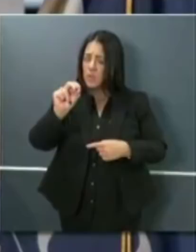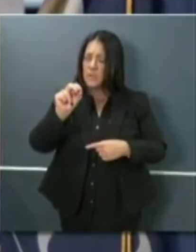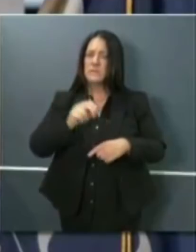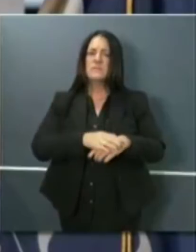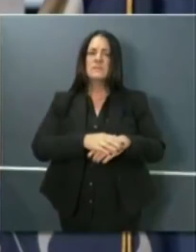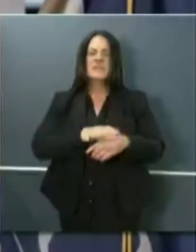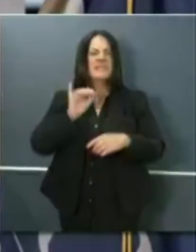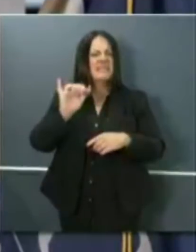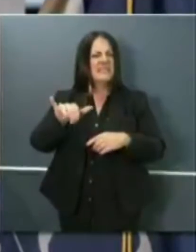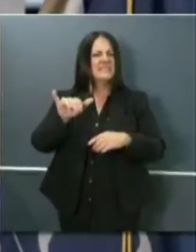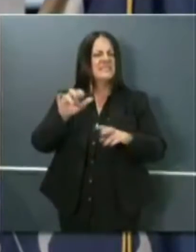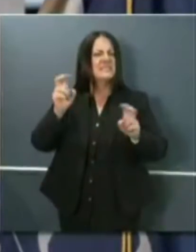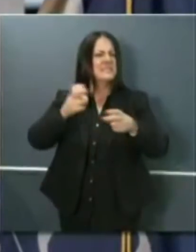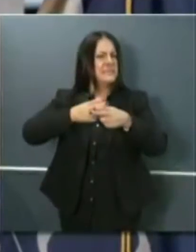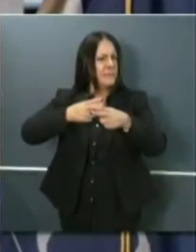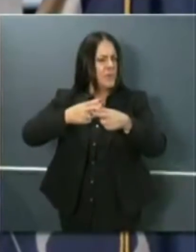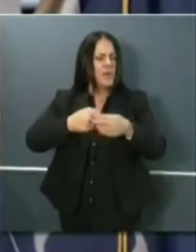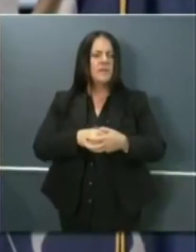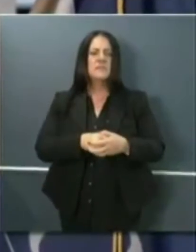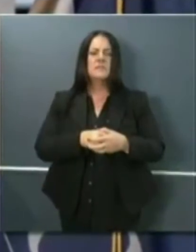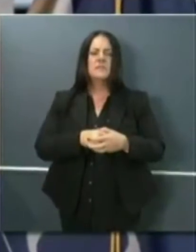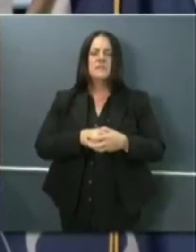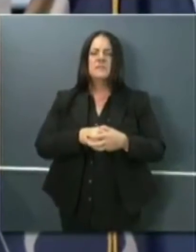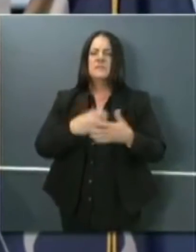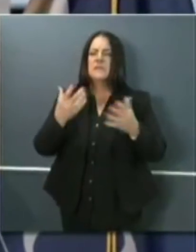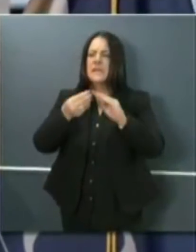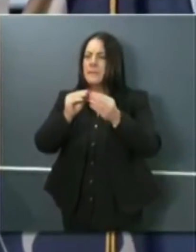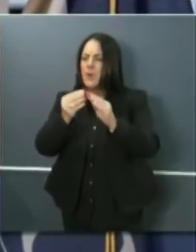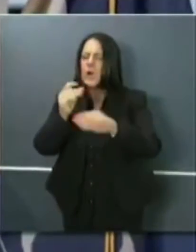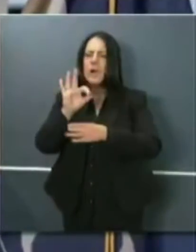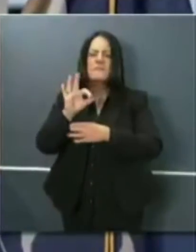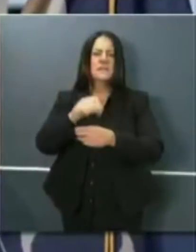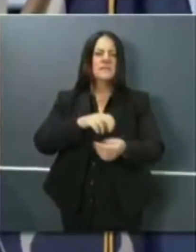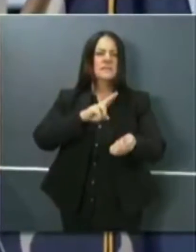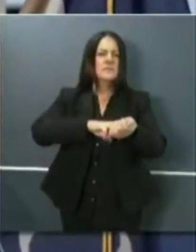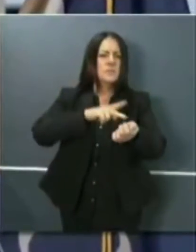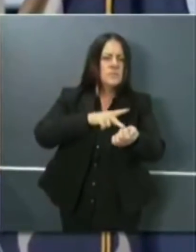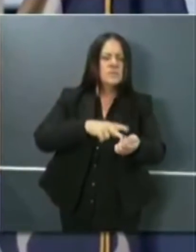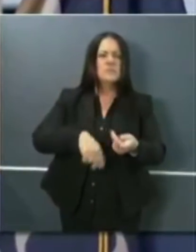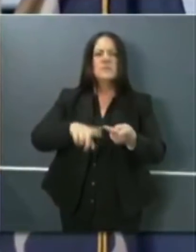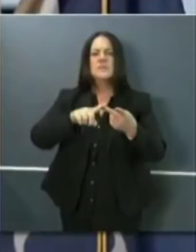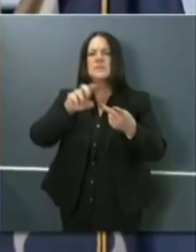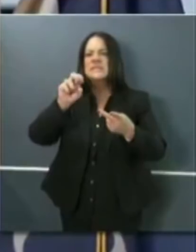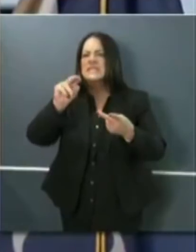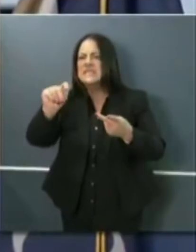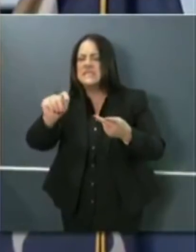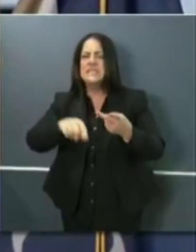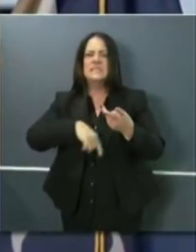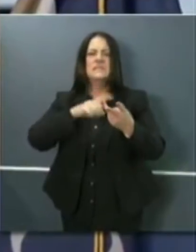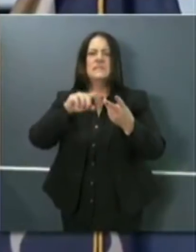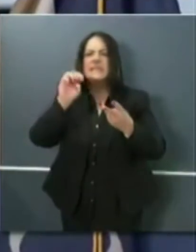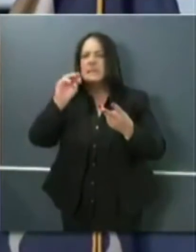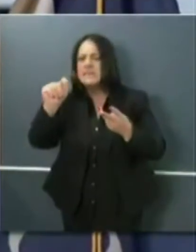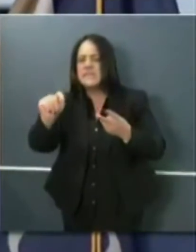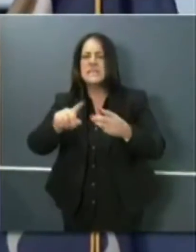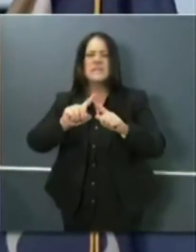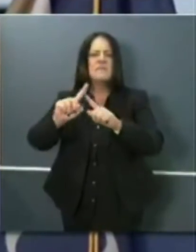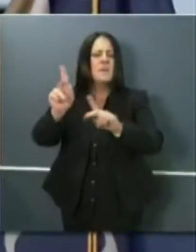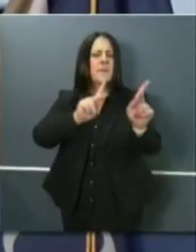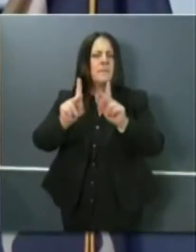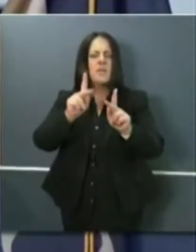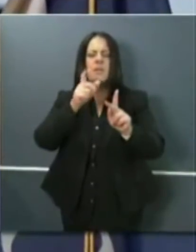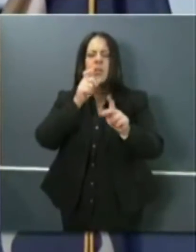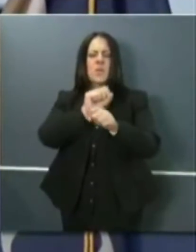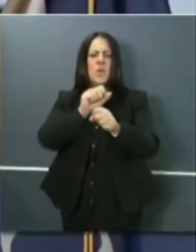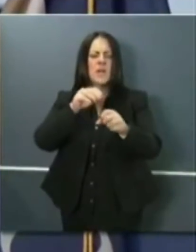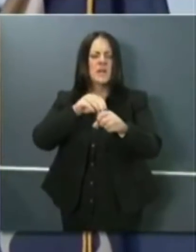staffing ratios, on scope of practice for nurse practitioners, EMTs, and others. We are going out now